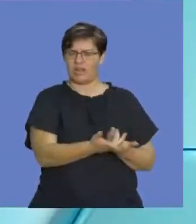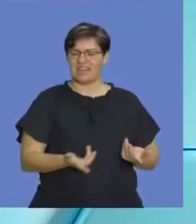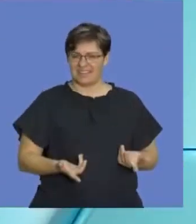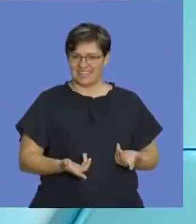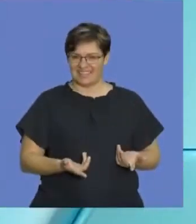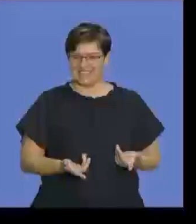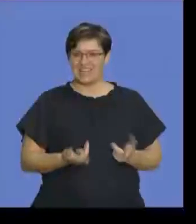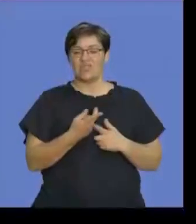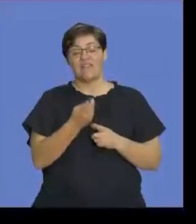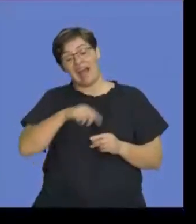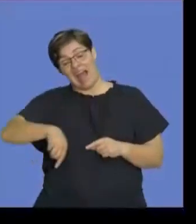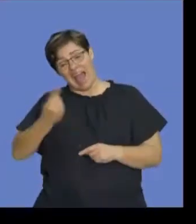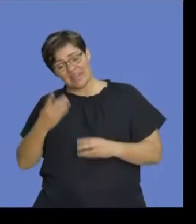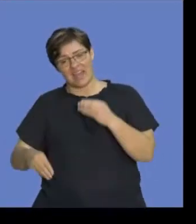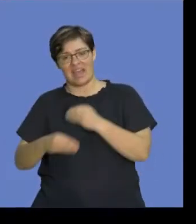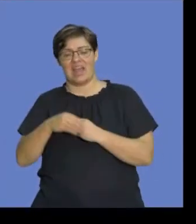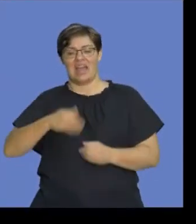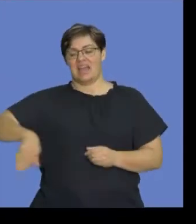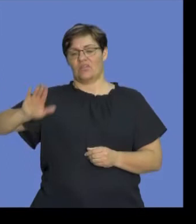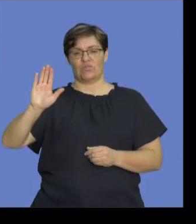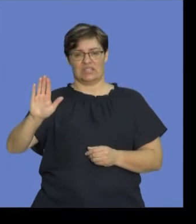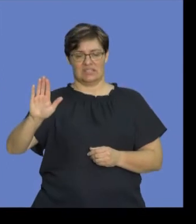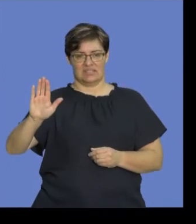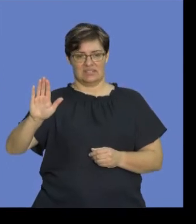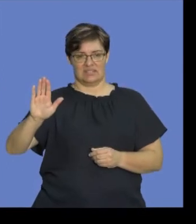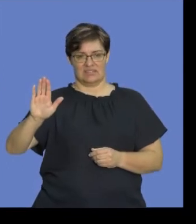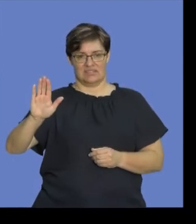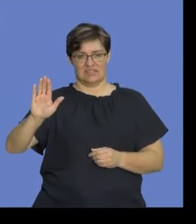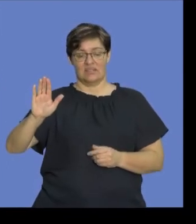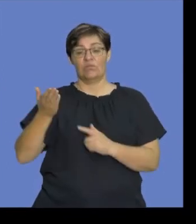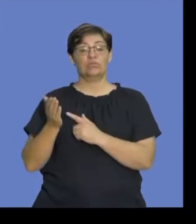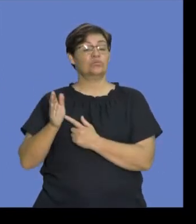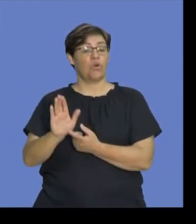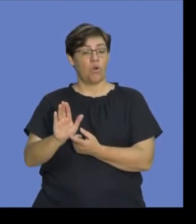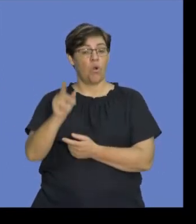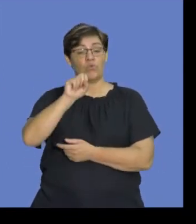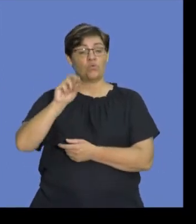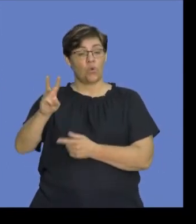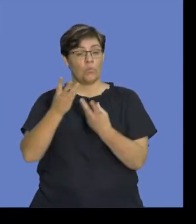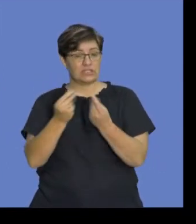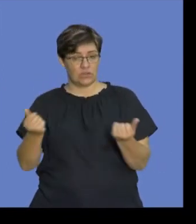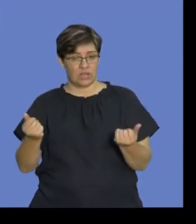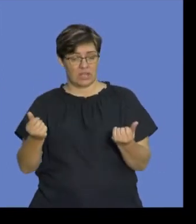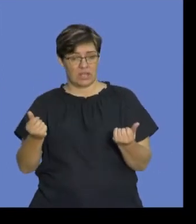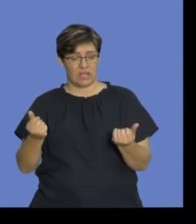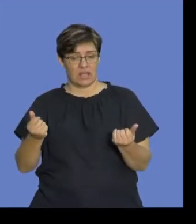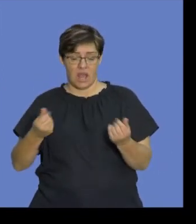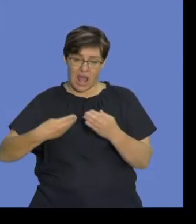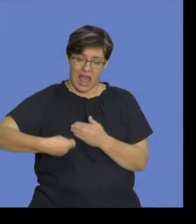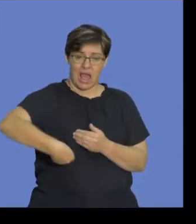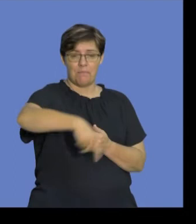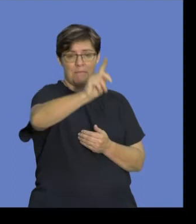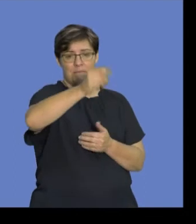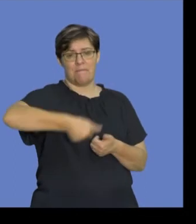then? Then you're going to get another entry on the credit side here, indicating raw materials